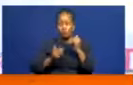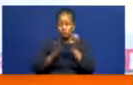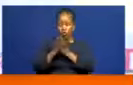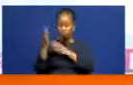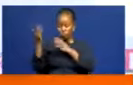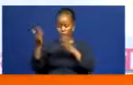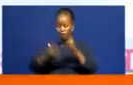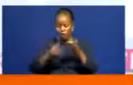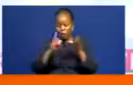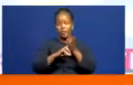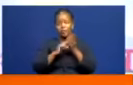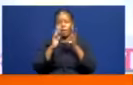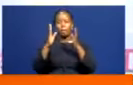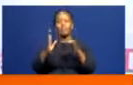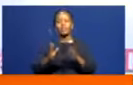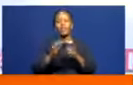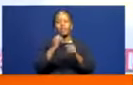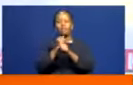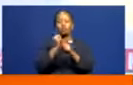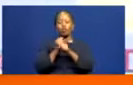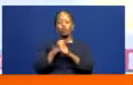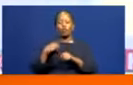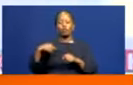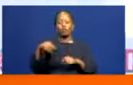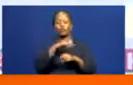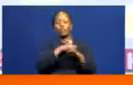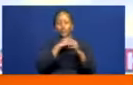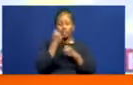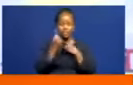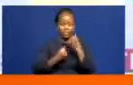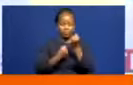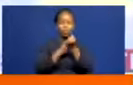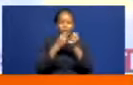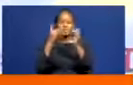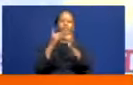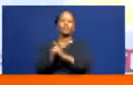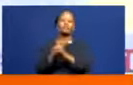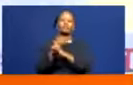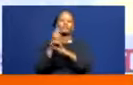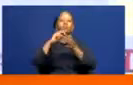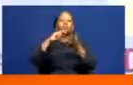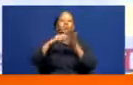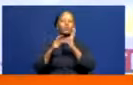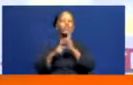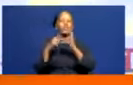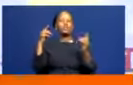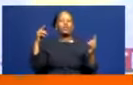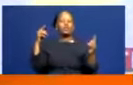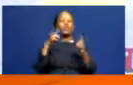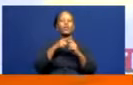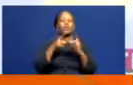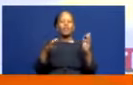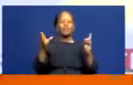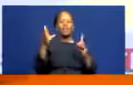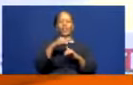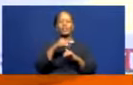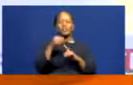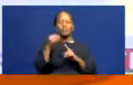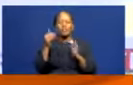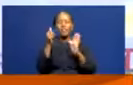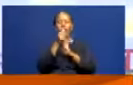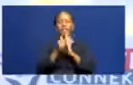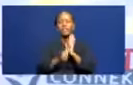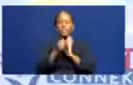work with us in supporting outstanding projects towards realizing Agenda 2030 of